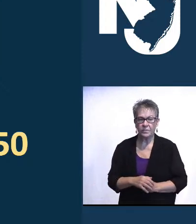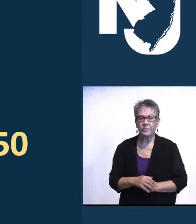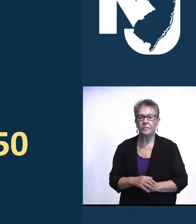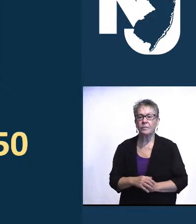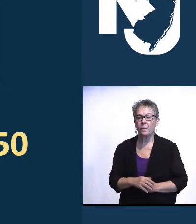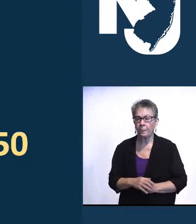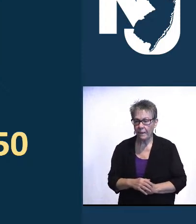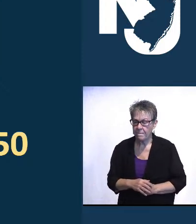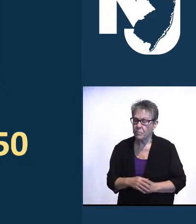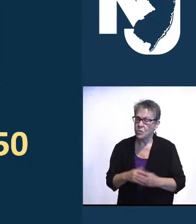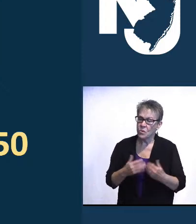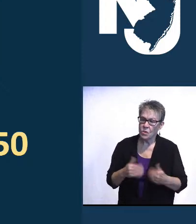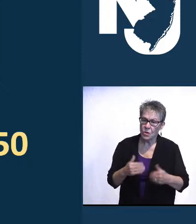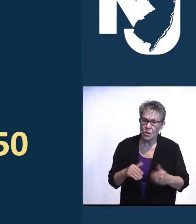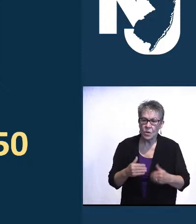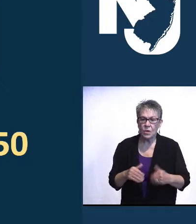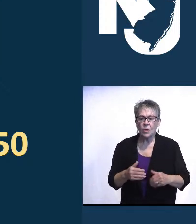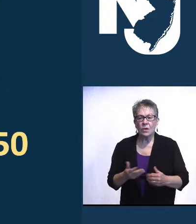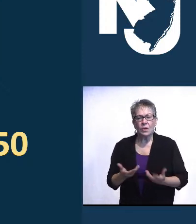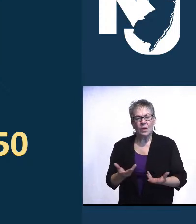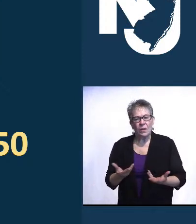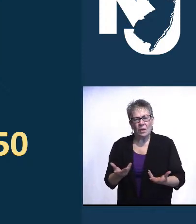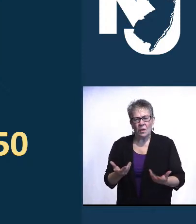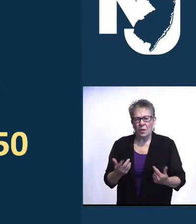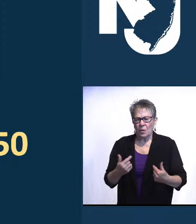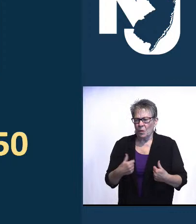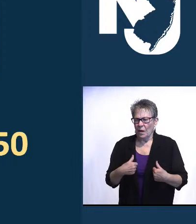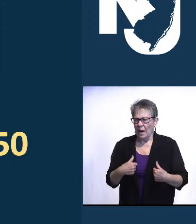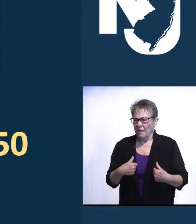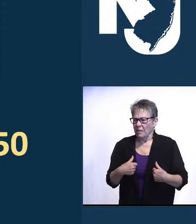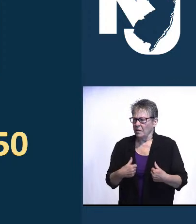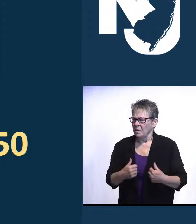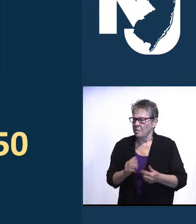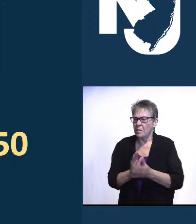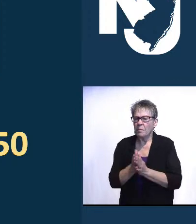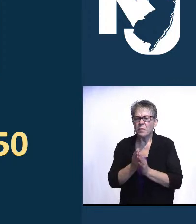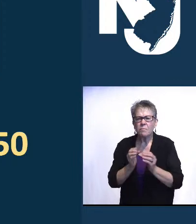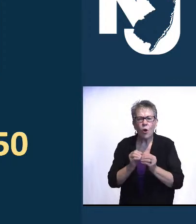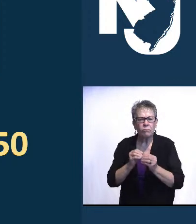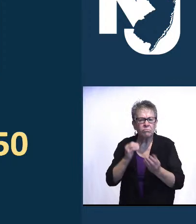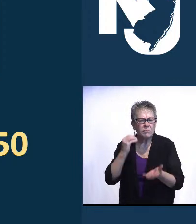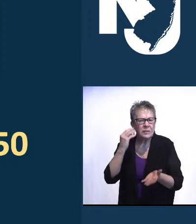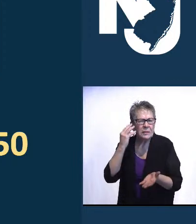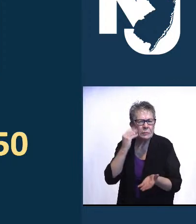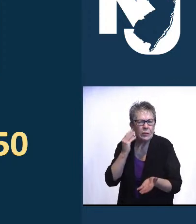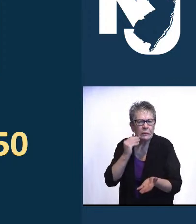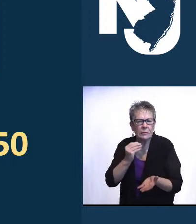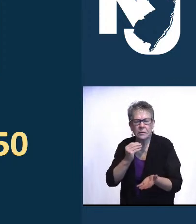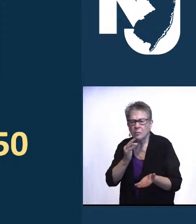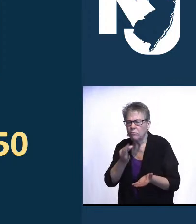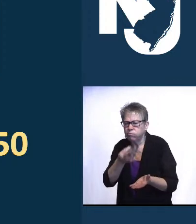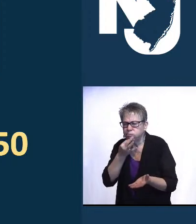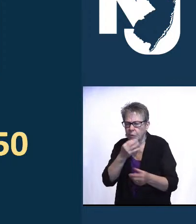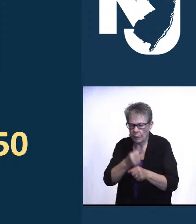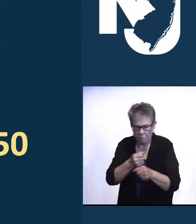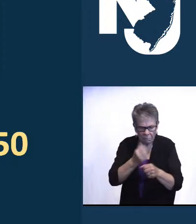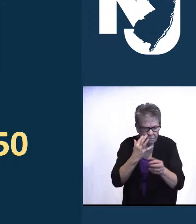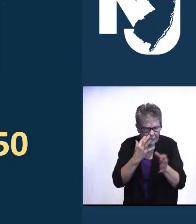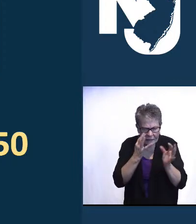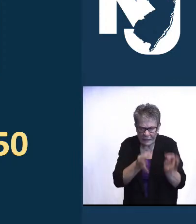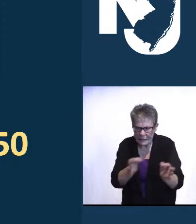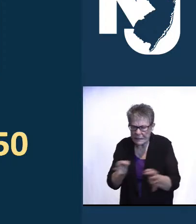up a lot of expertise and are much more quickly confirming these deaths. So these are, I'm sure,